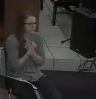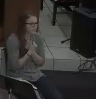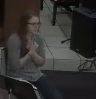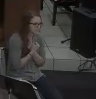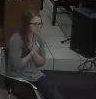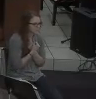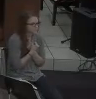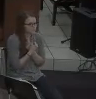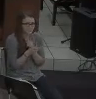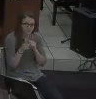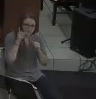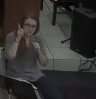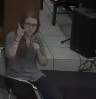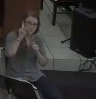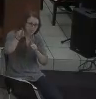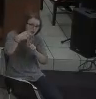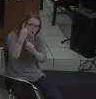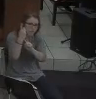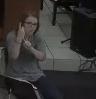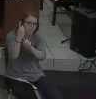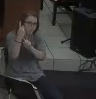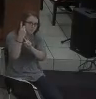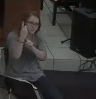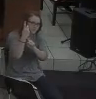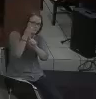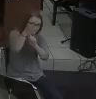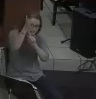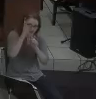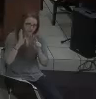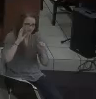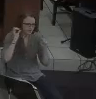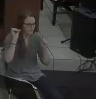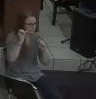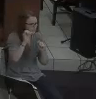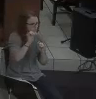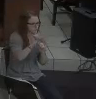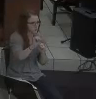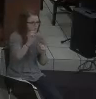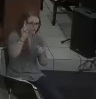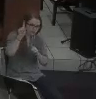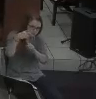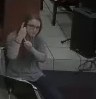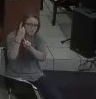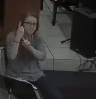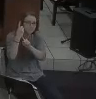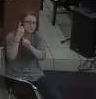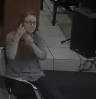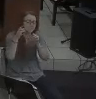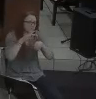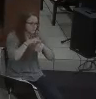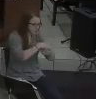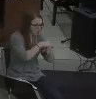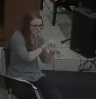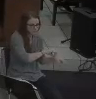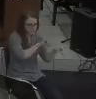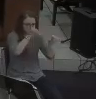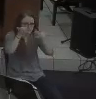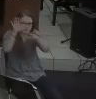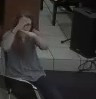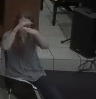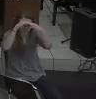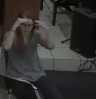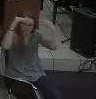love. For you alone are God eternal throughout the earth and